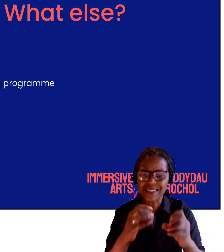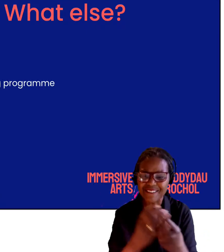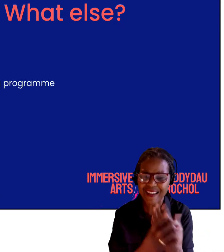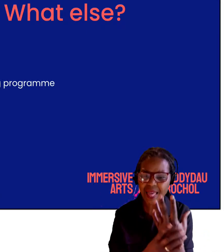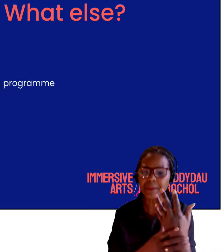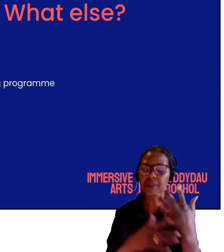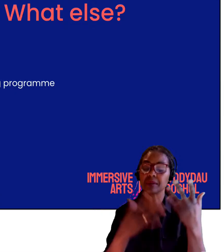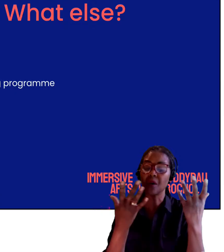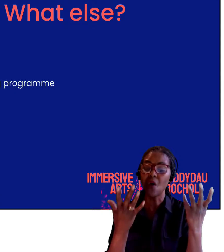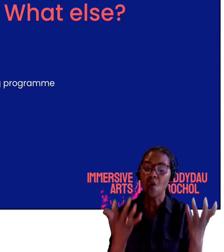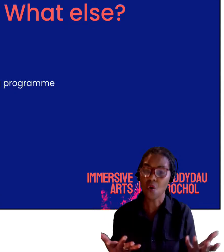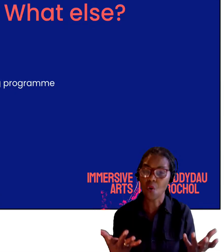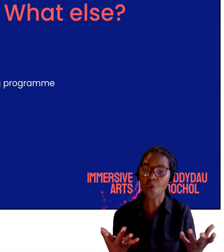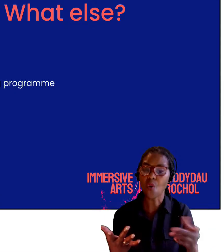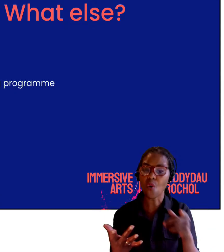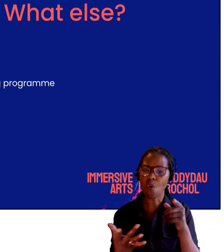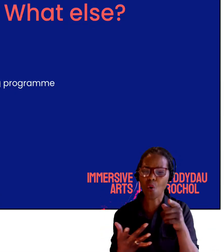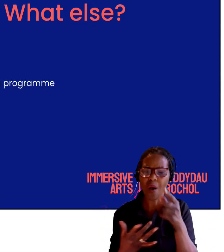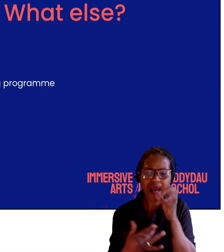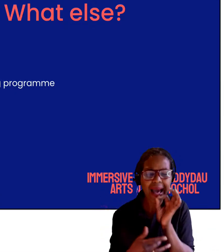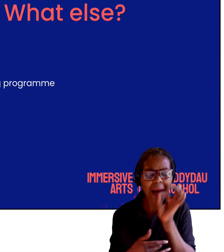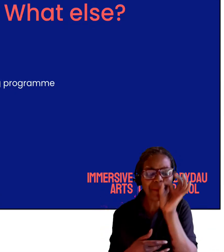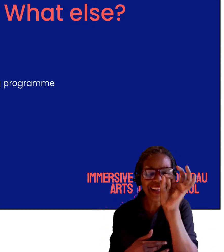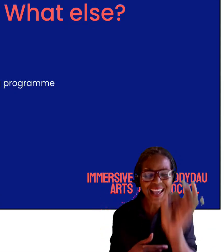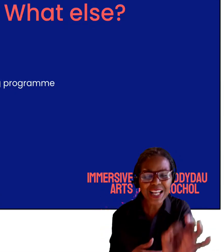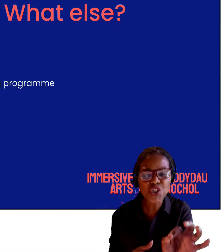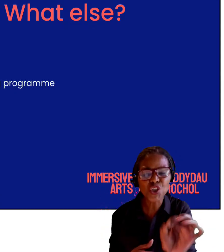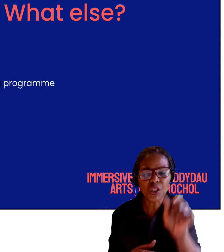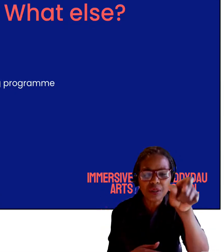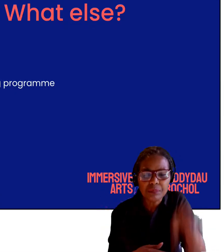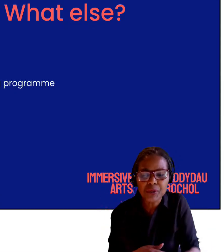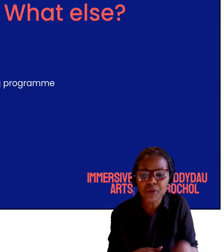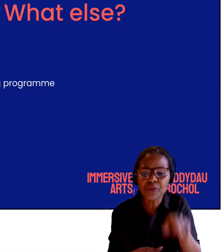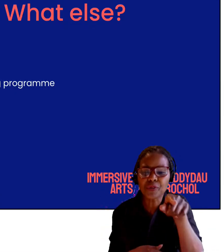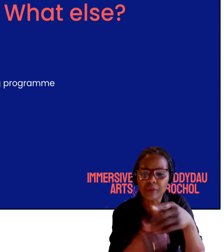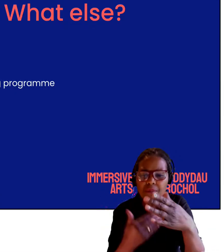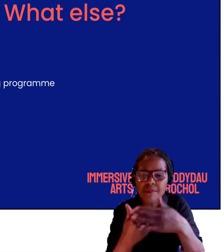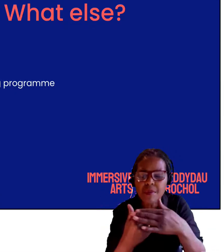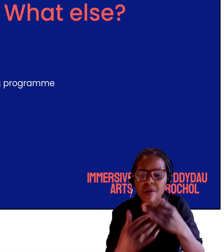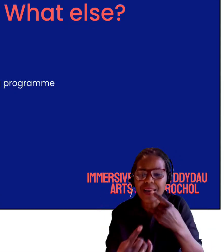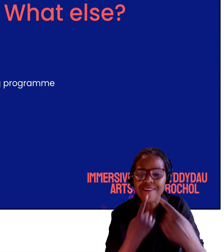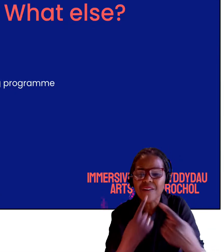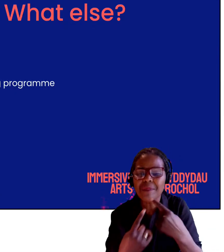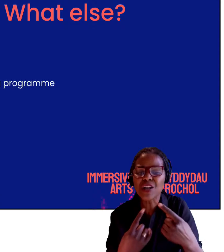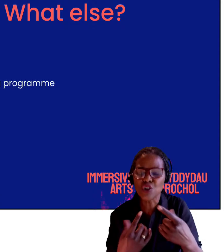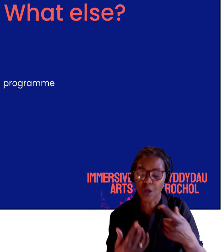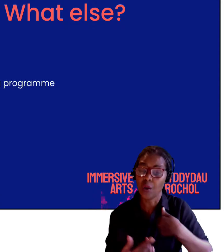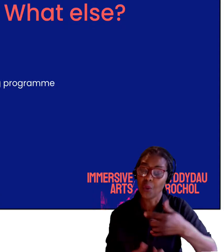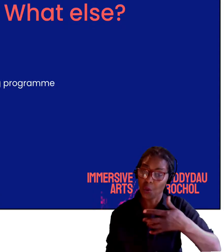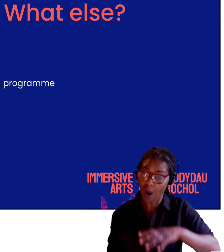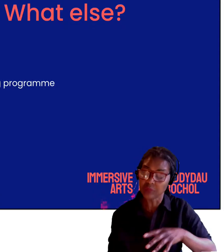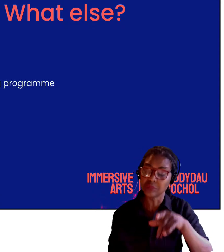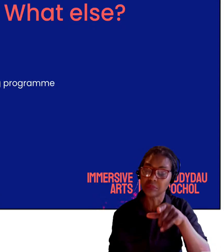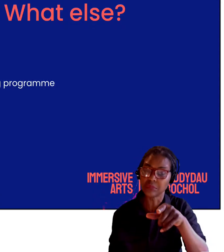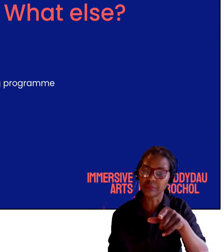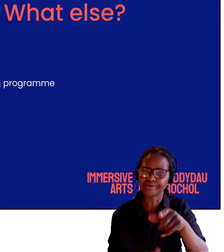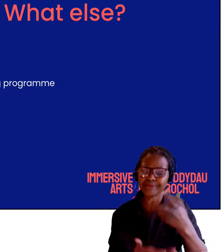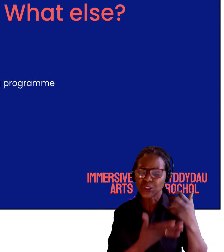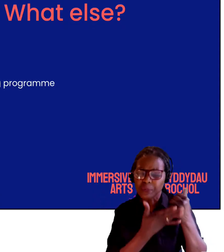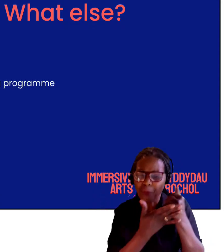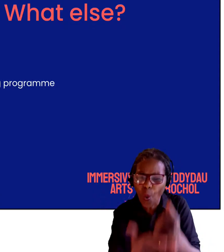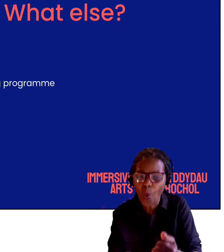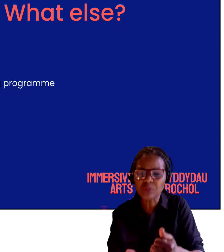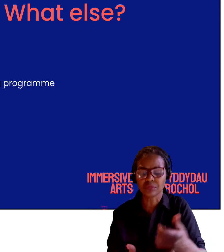business trajectory of the applicant. Whilst we hope that immersive arts funding will have a secondary benefit of supporting artists to evolve and develop